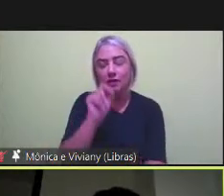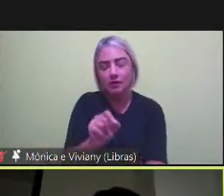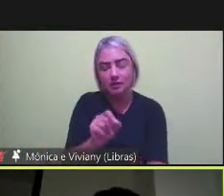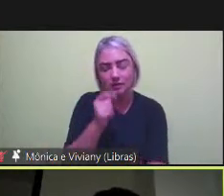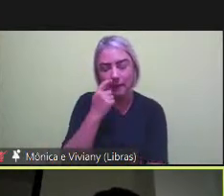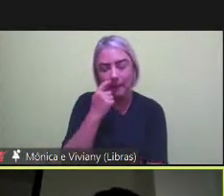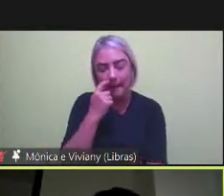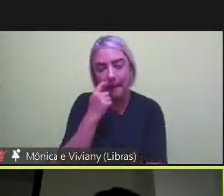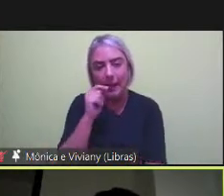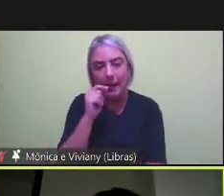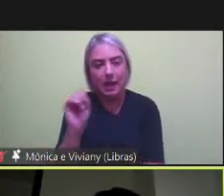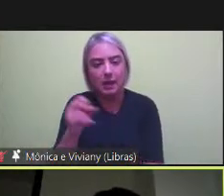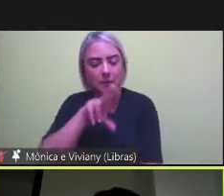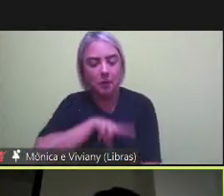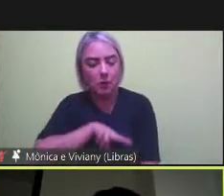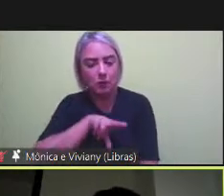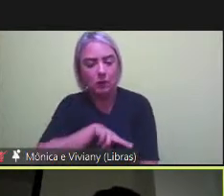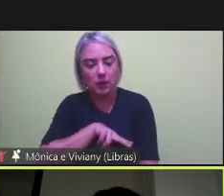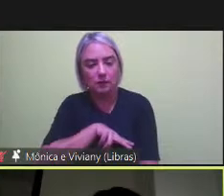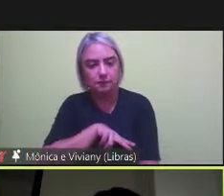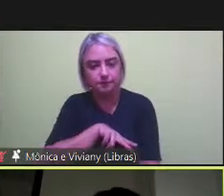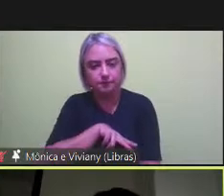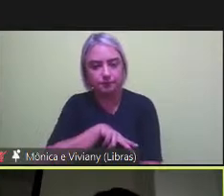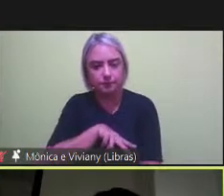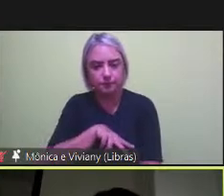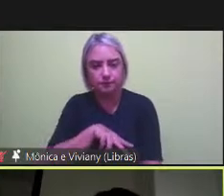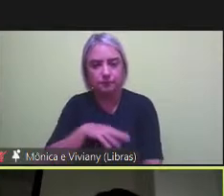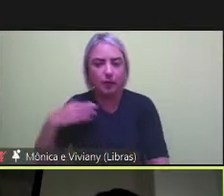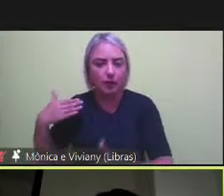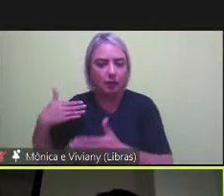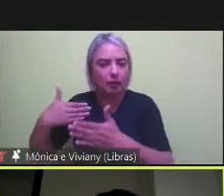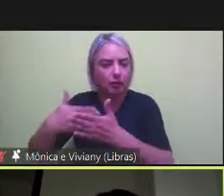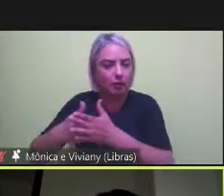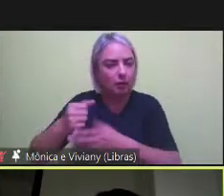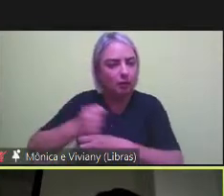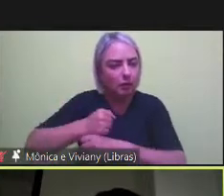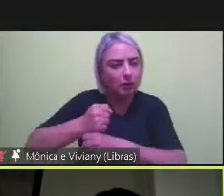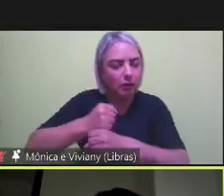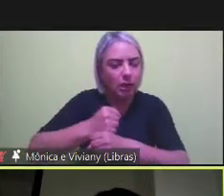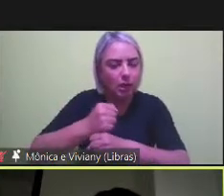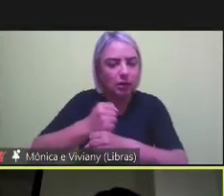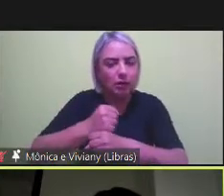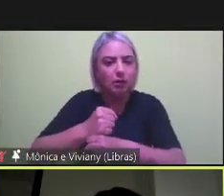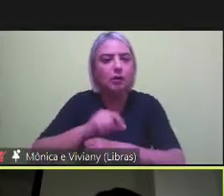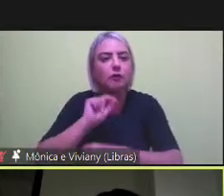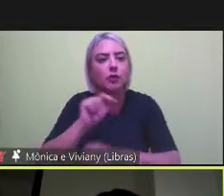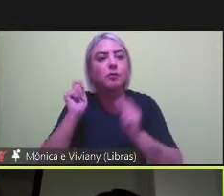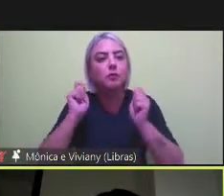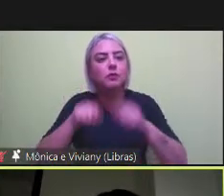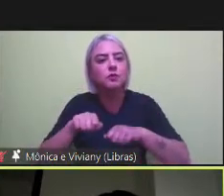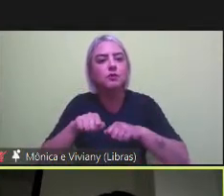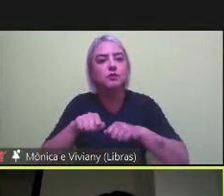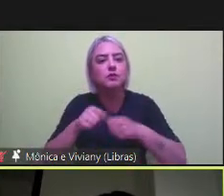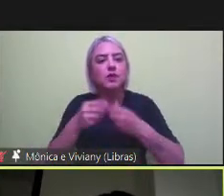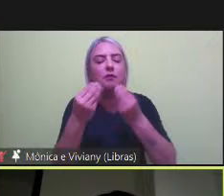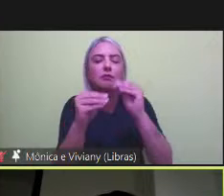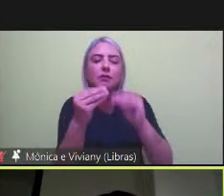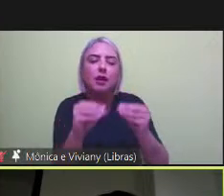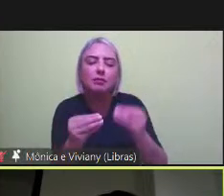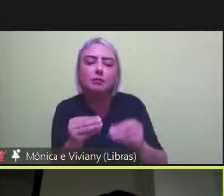kids. And I would say that in Portugal, throughout the past few years, it was possible